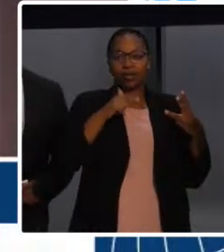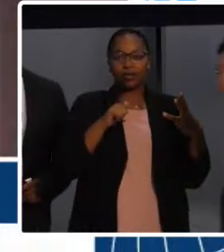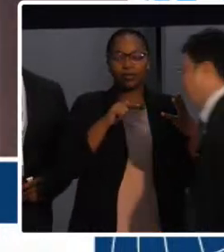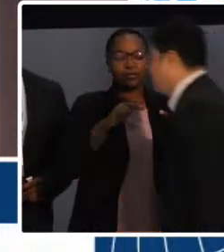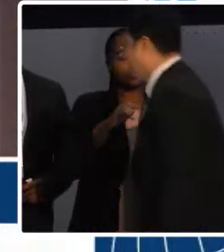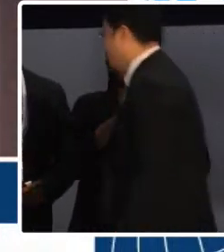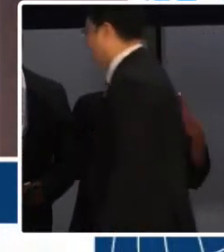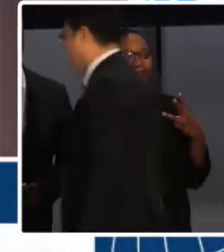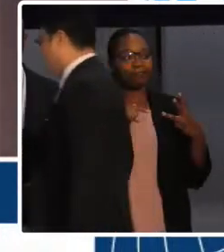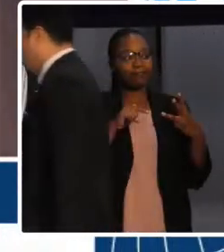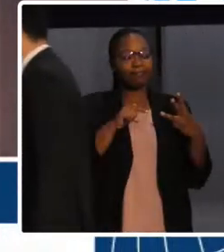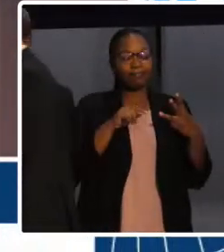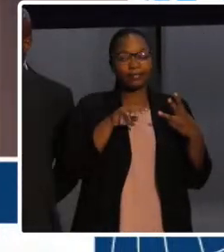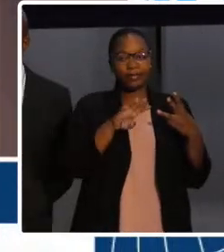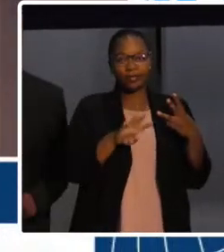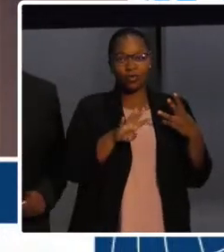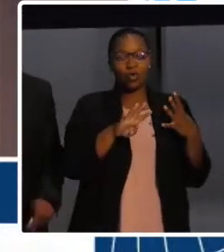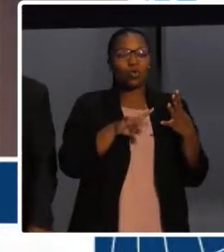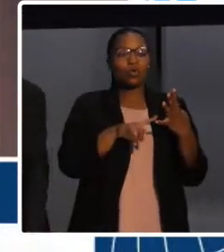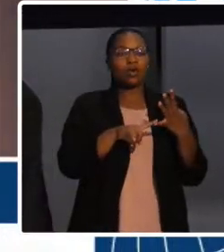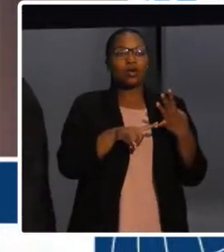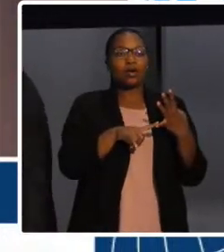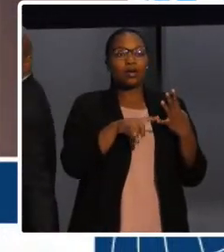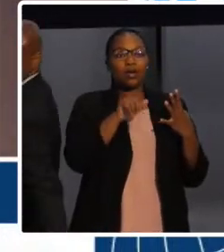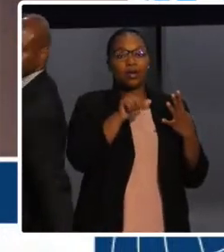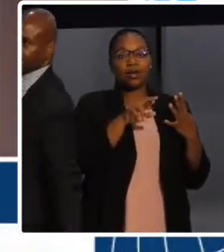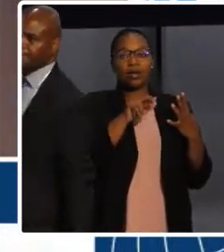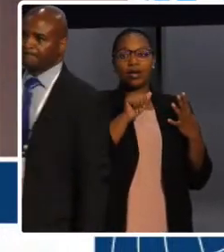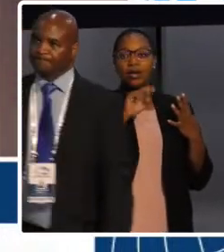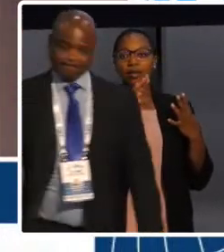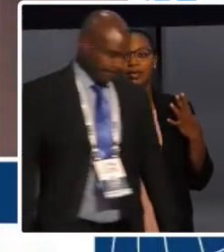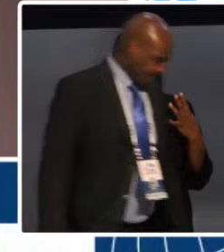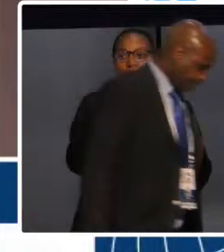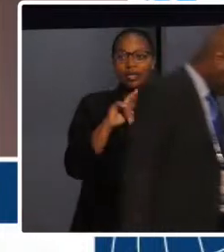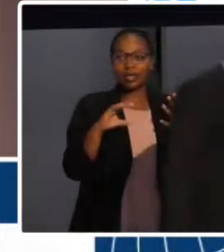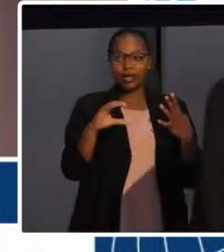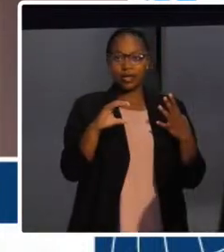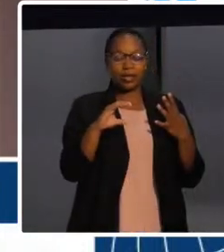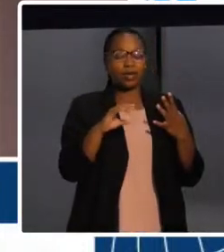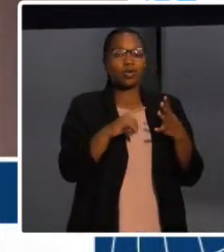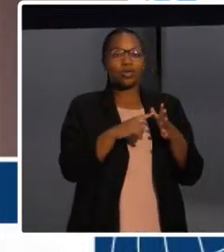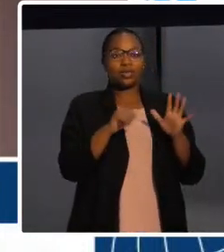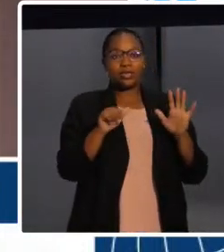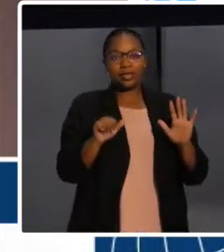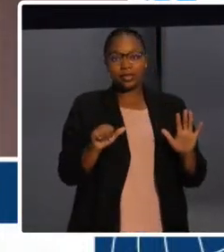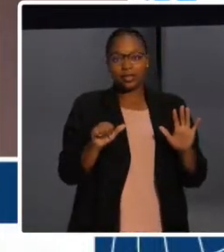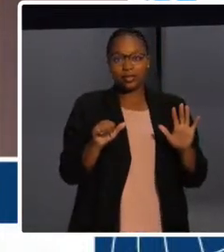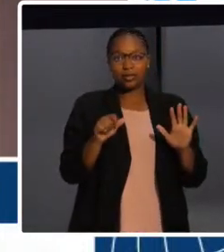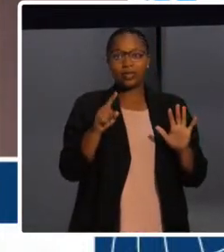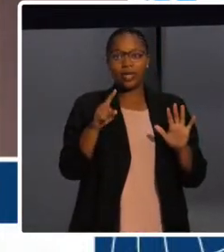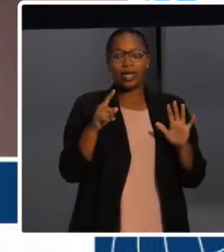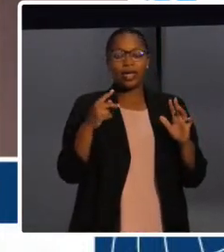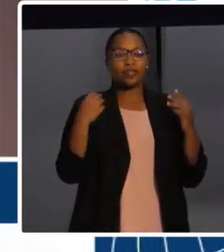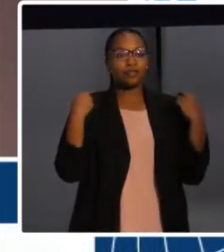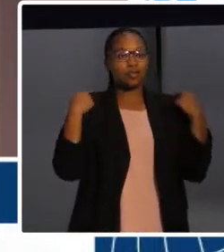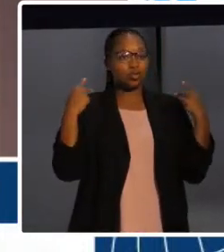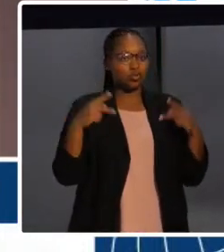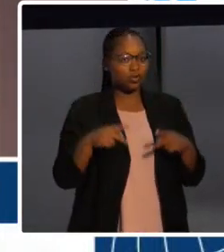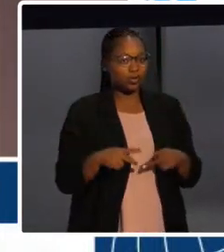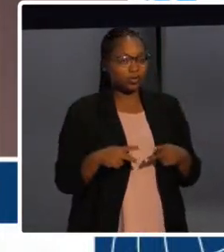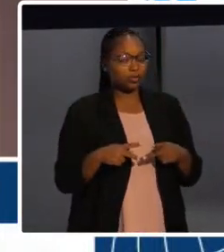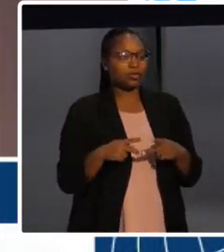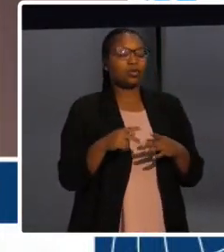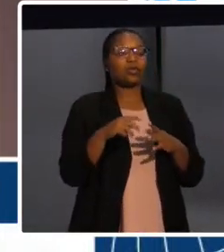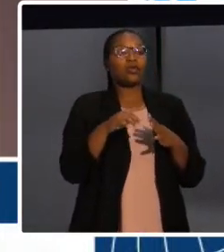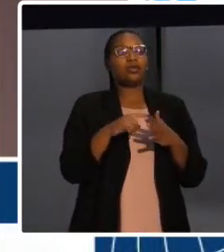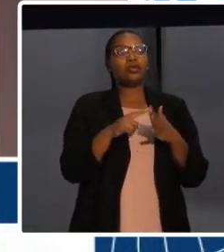Arabic on channel 6, we've got Portuguese on channel 5, and we've got the Russian